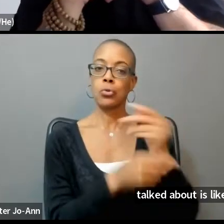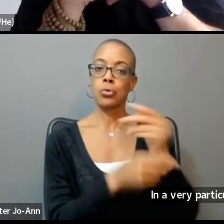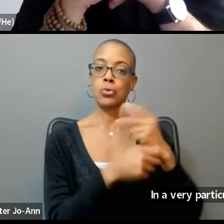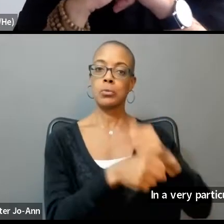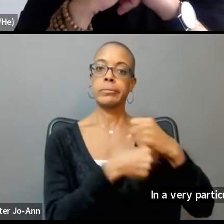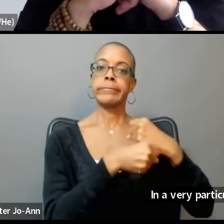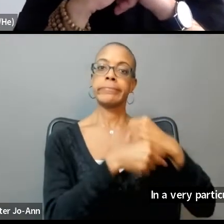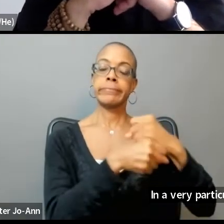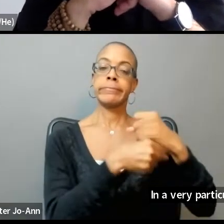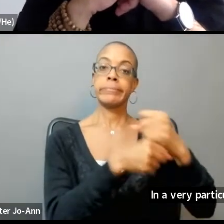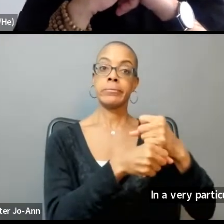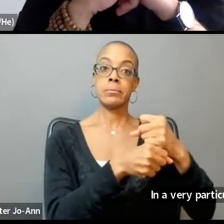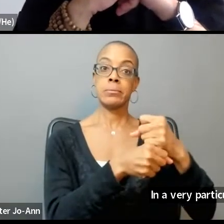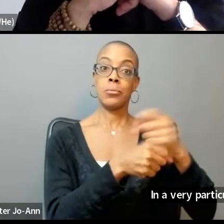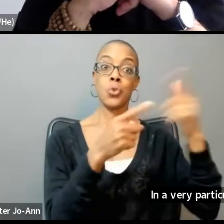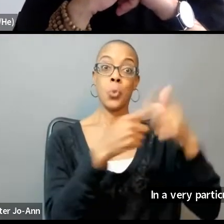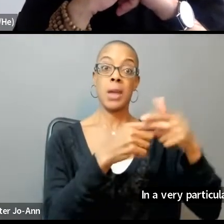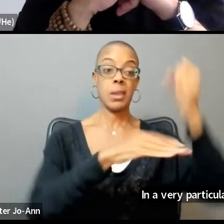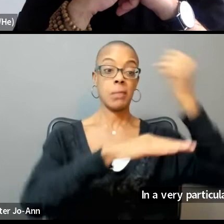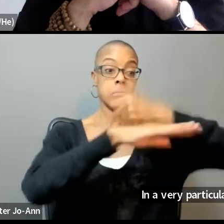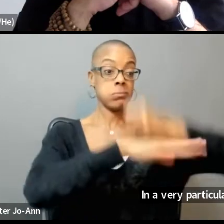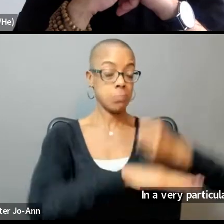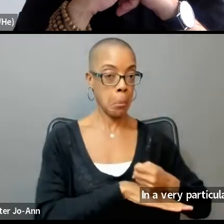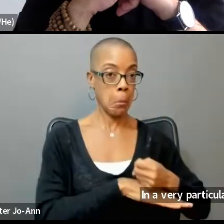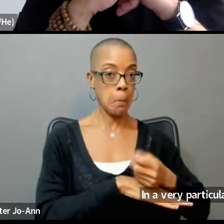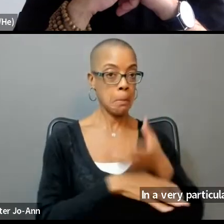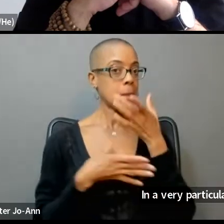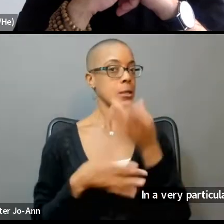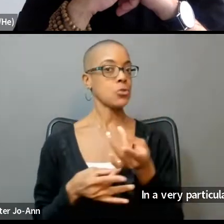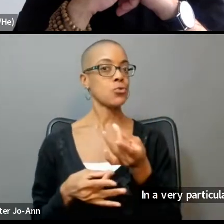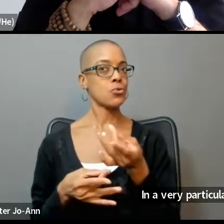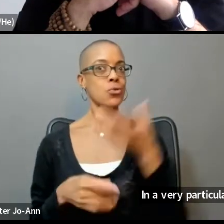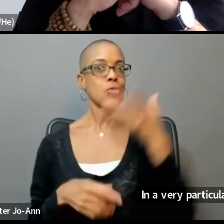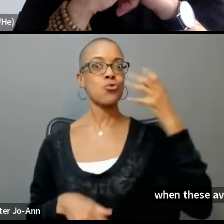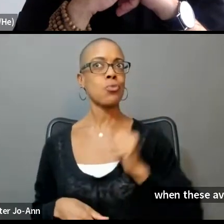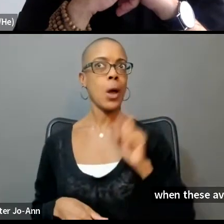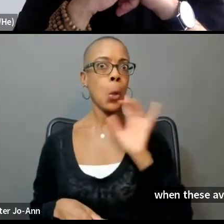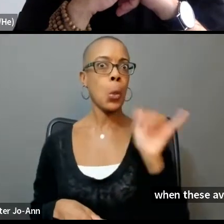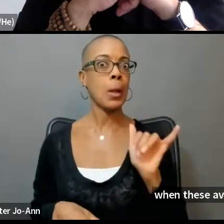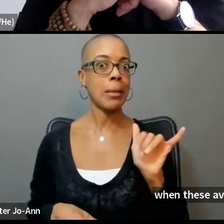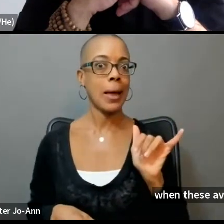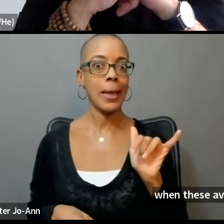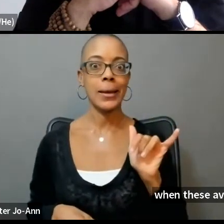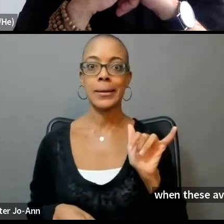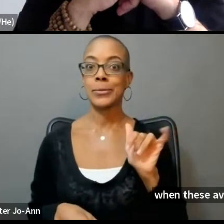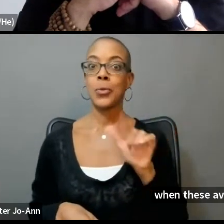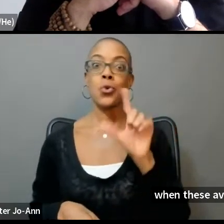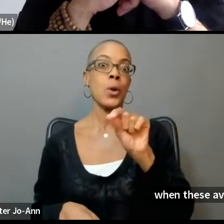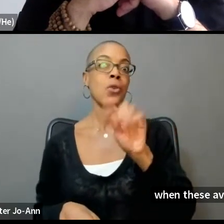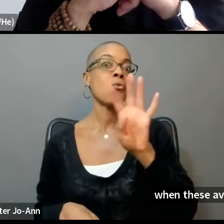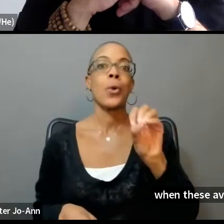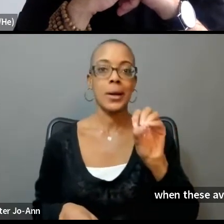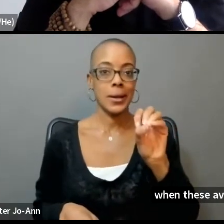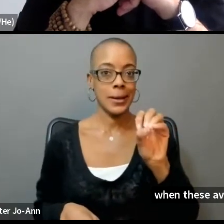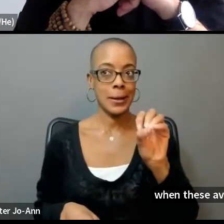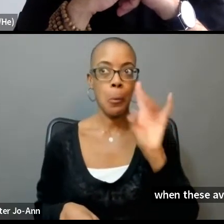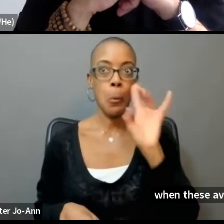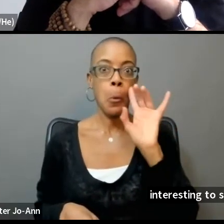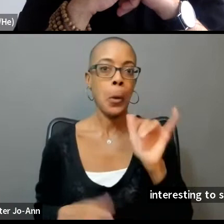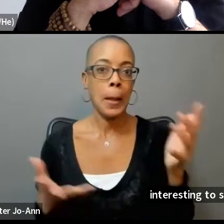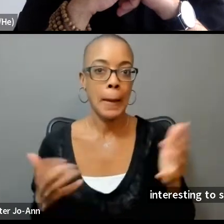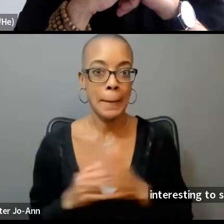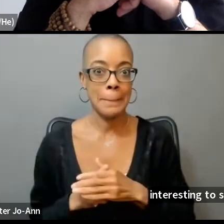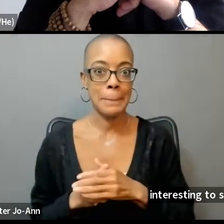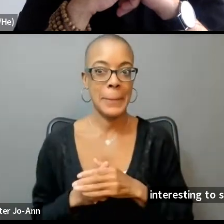no longer exist, it's going to be interesting to see like what is drag going to look like in like 2040, right? In these same